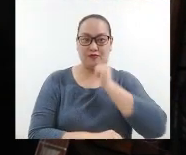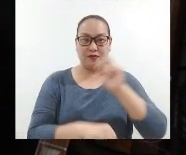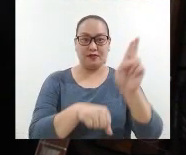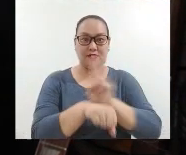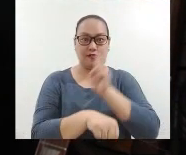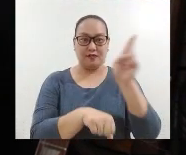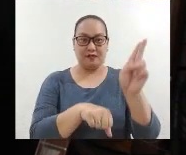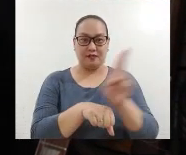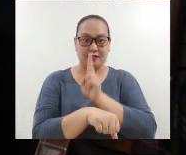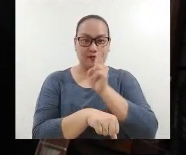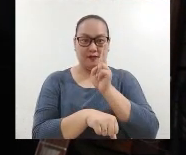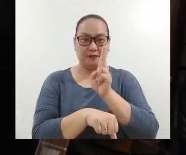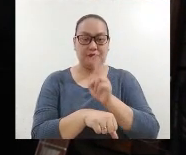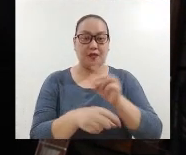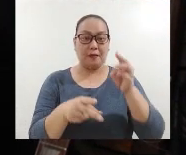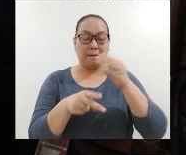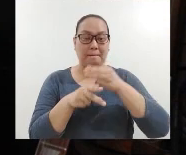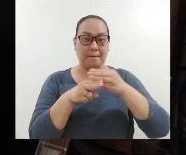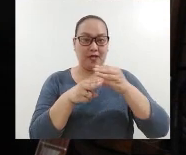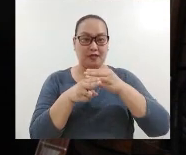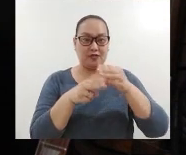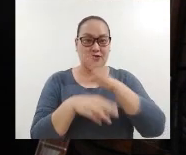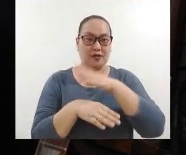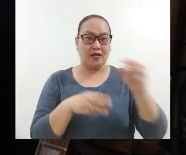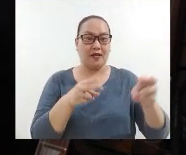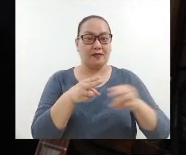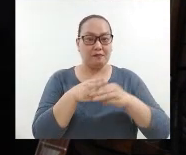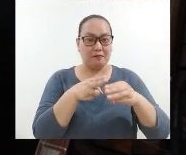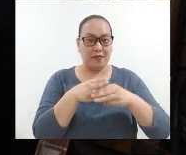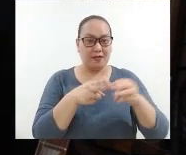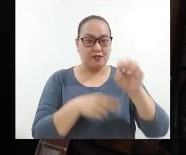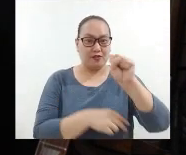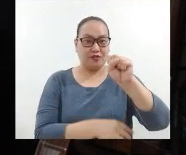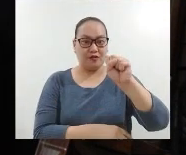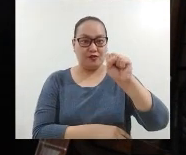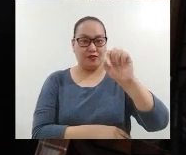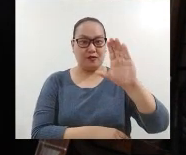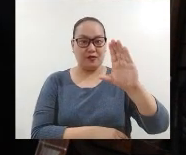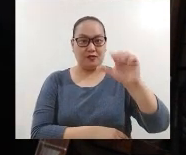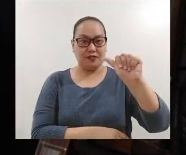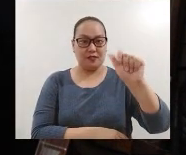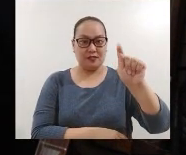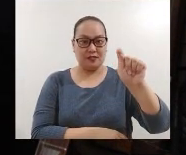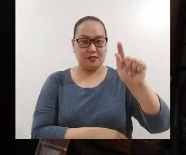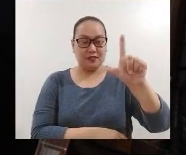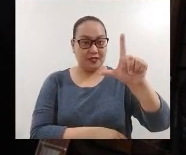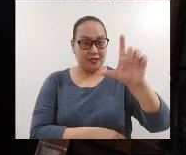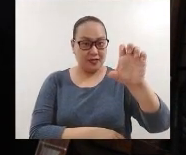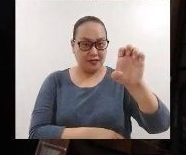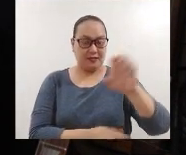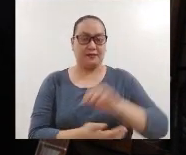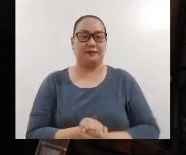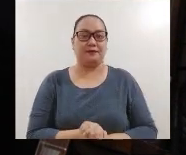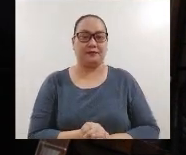ginagamit lamang ay ang major scale at ang minor scale. Ito sila.